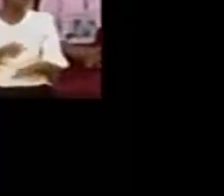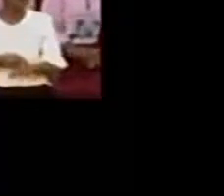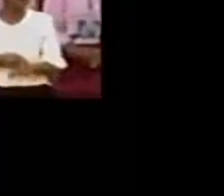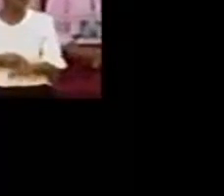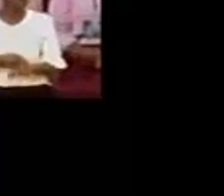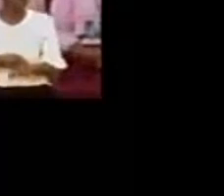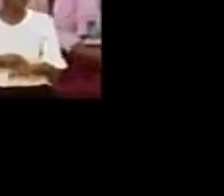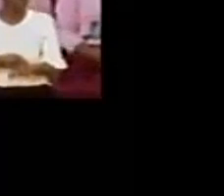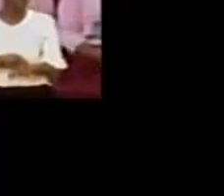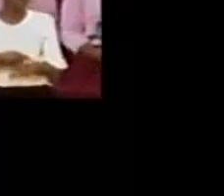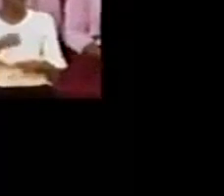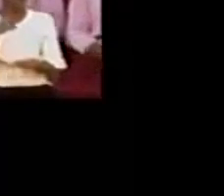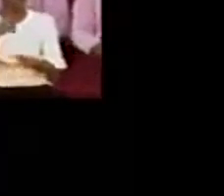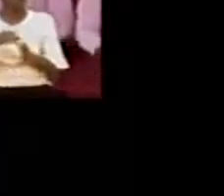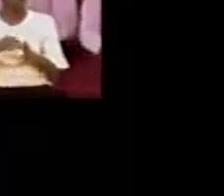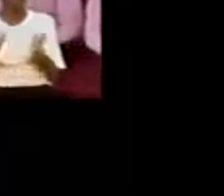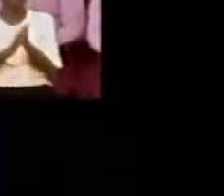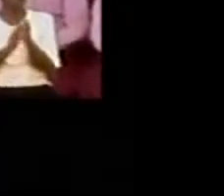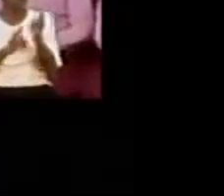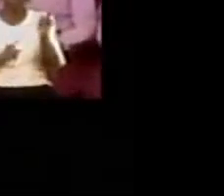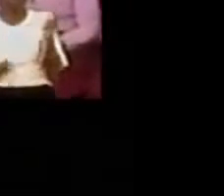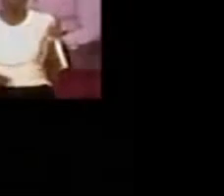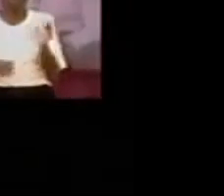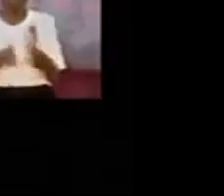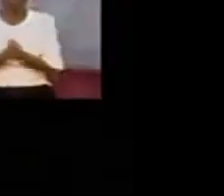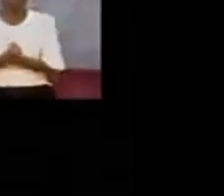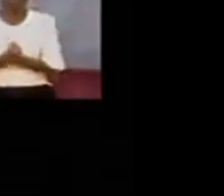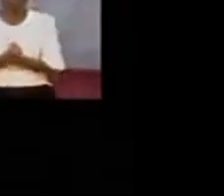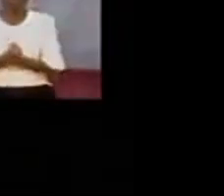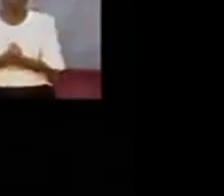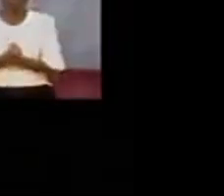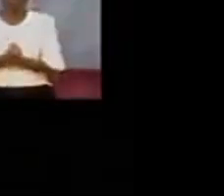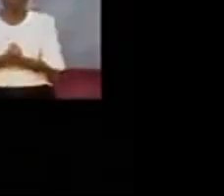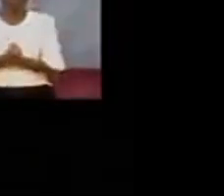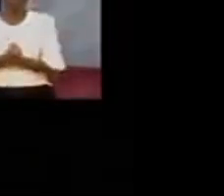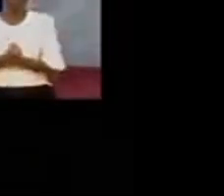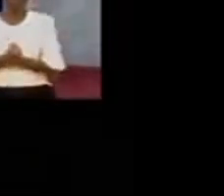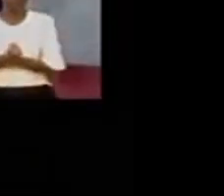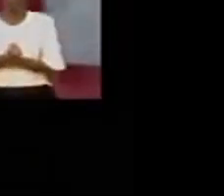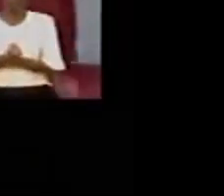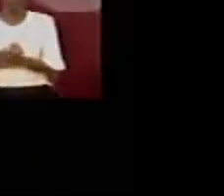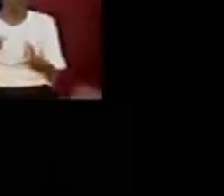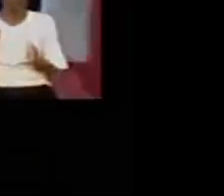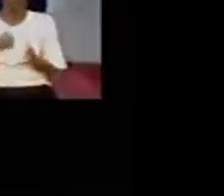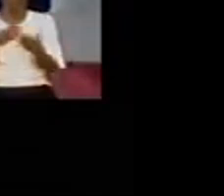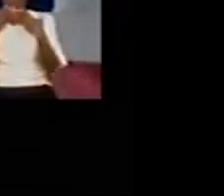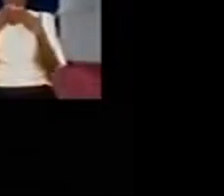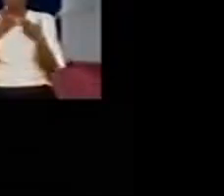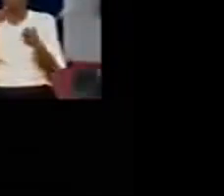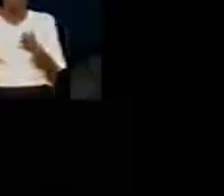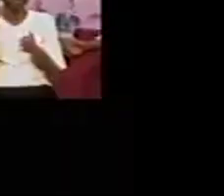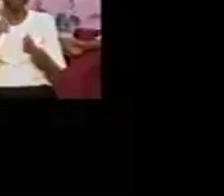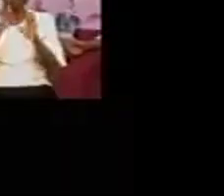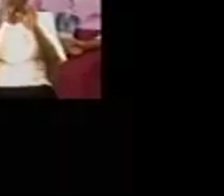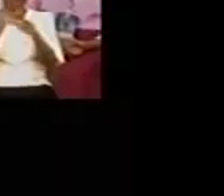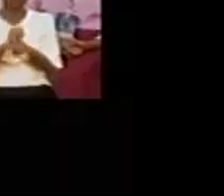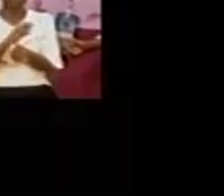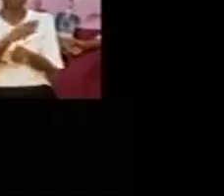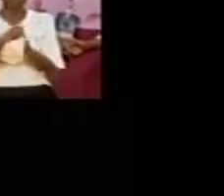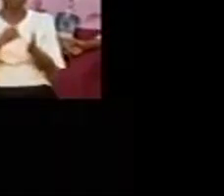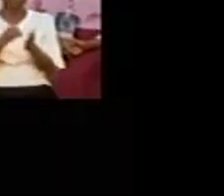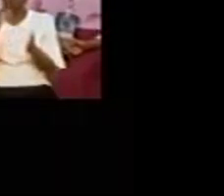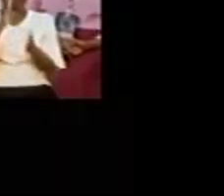Lord we thank God for the miracle and the Miracle we permanent your life in Jesus name everything